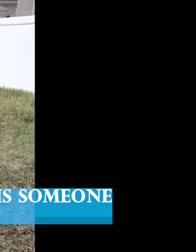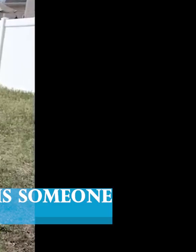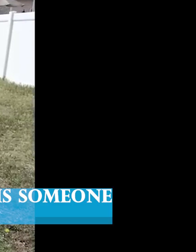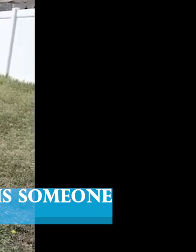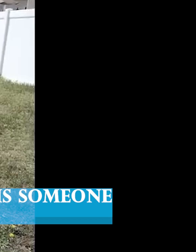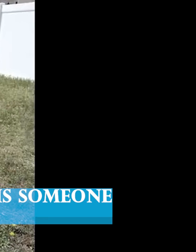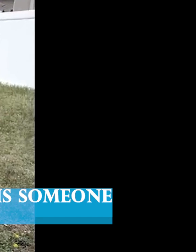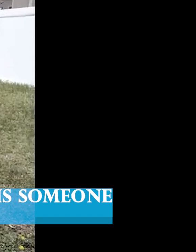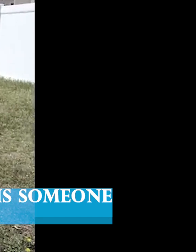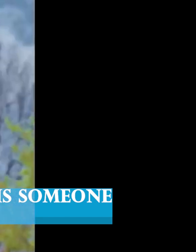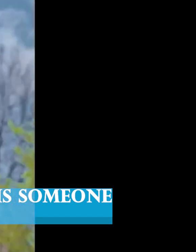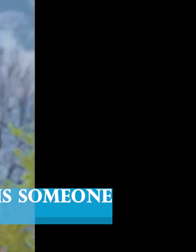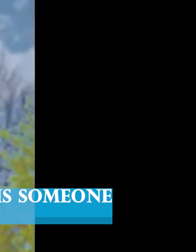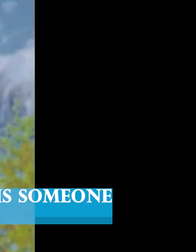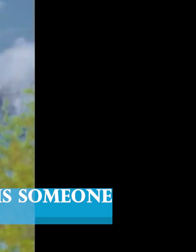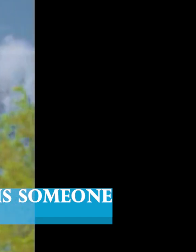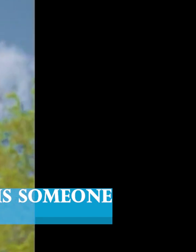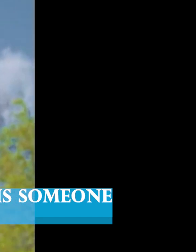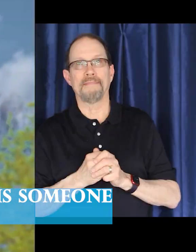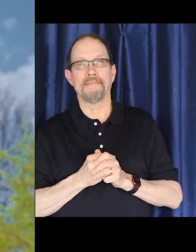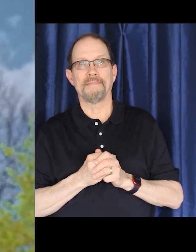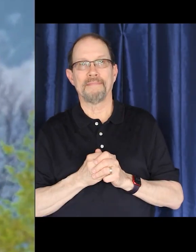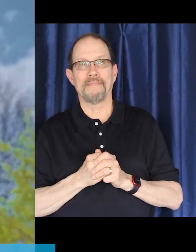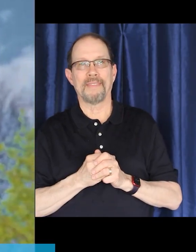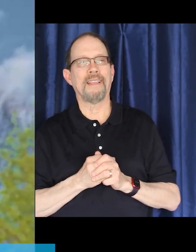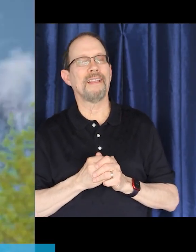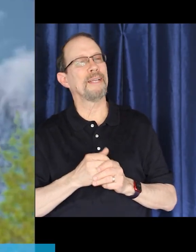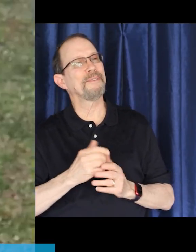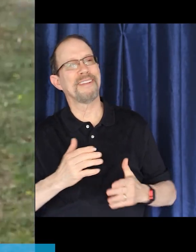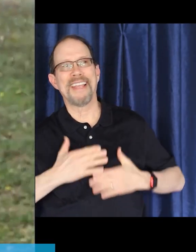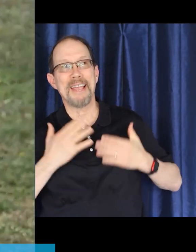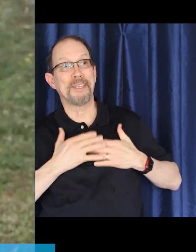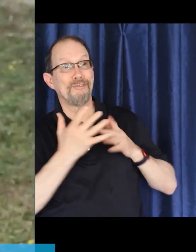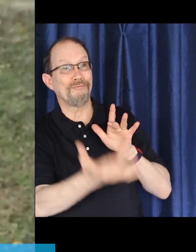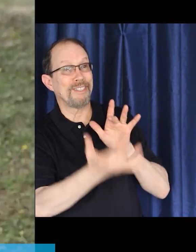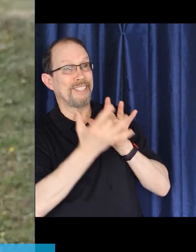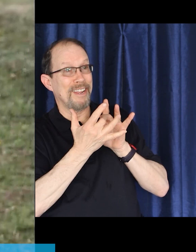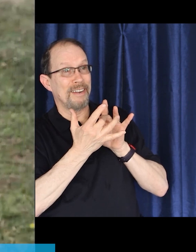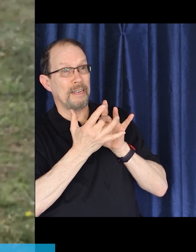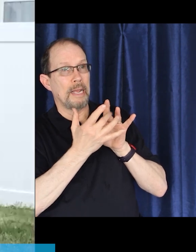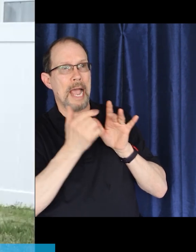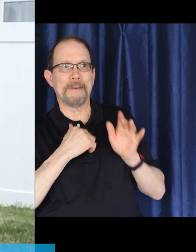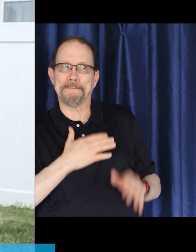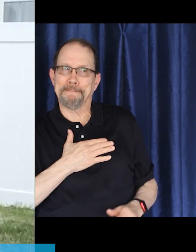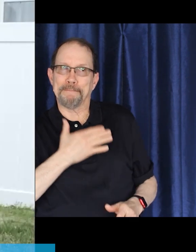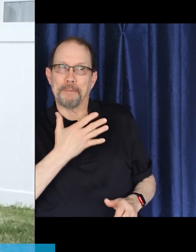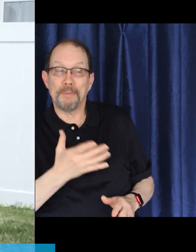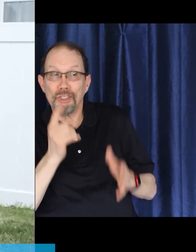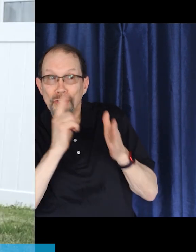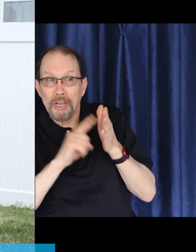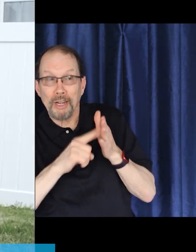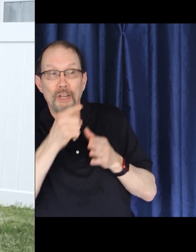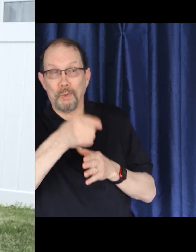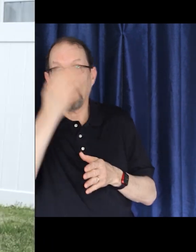When the truth is There's someone out there for everyone Let's take the slow boat to China I'm so glad